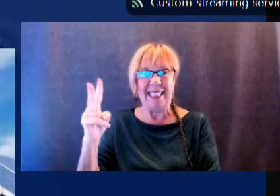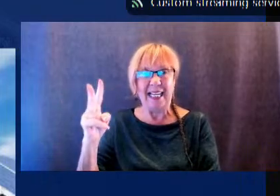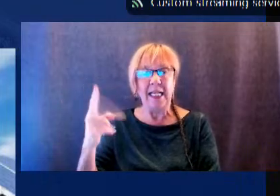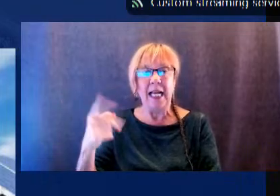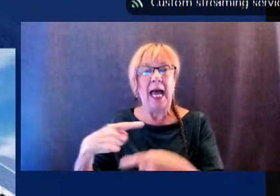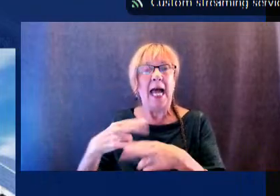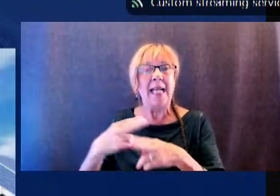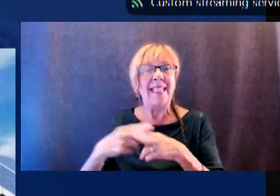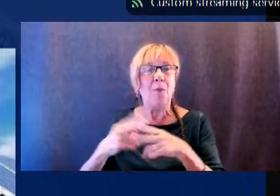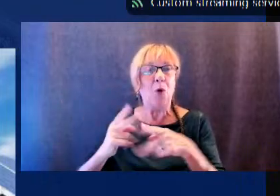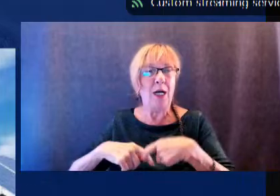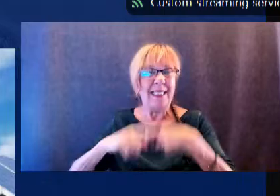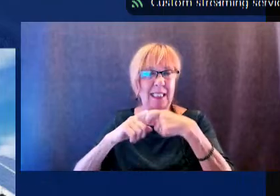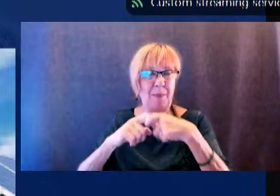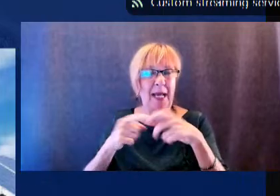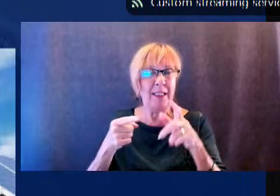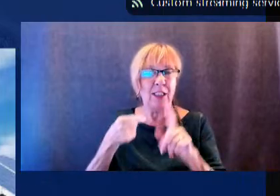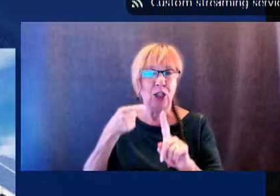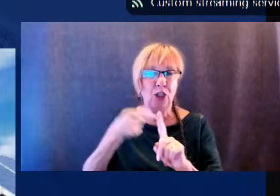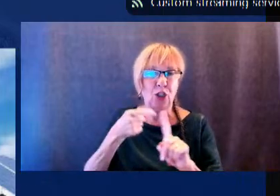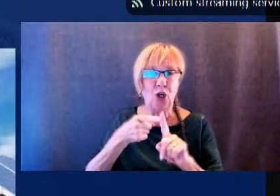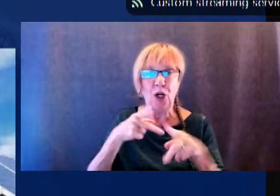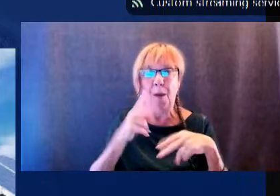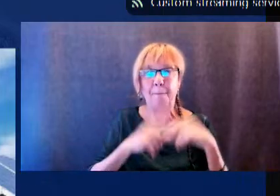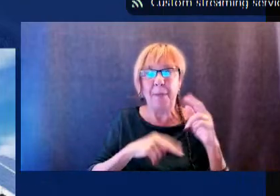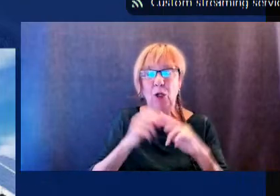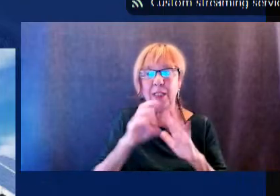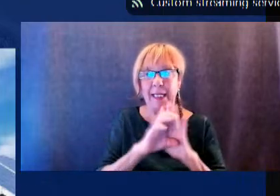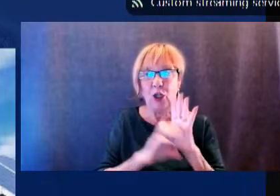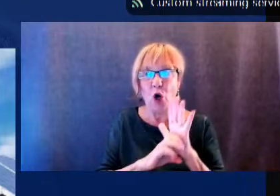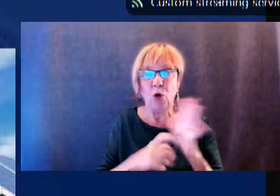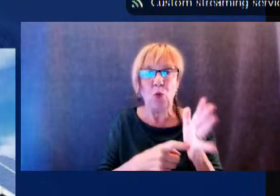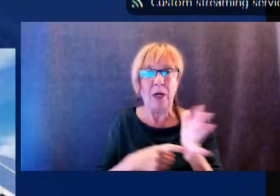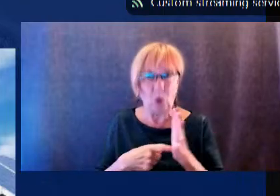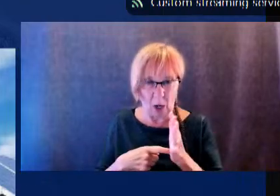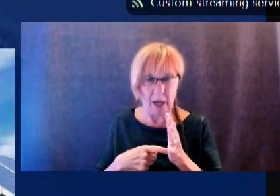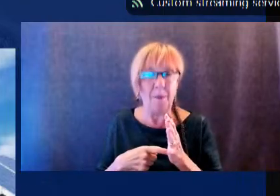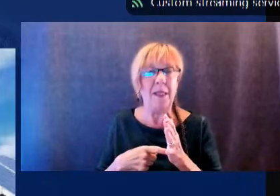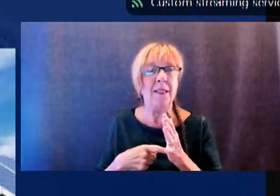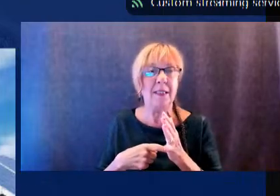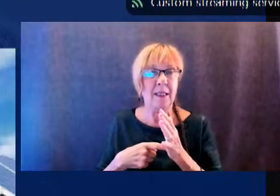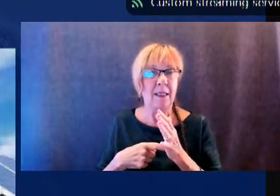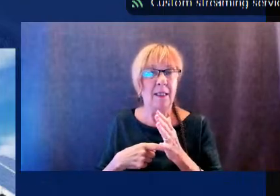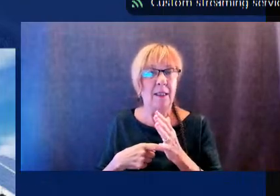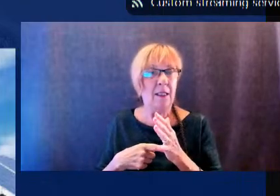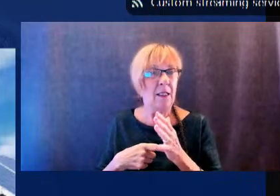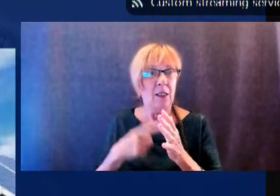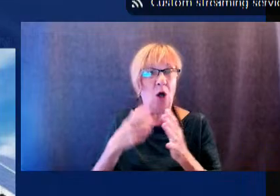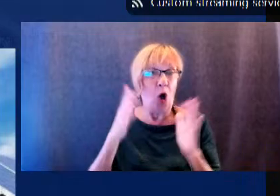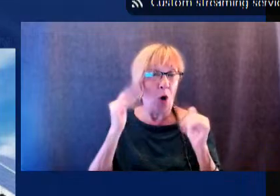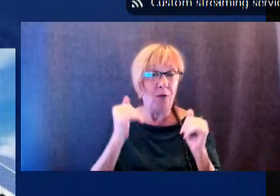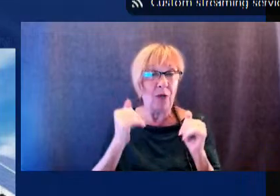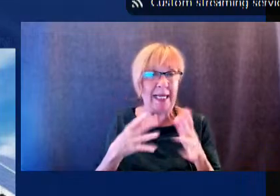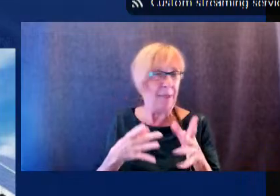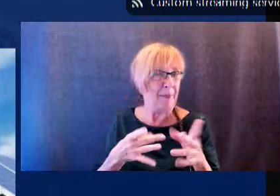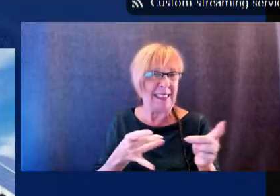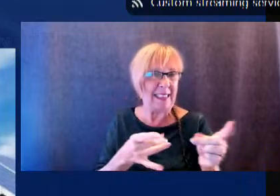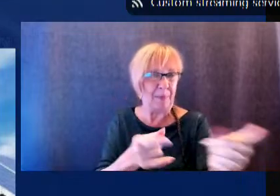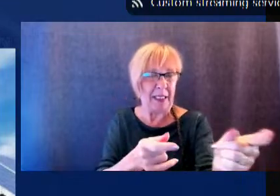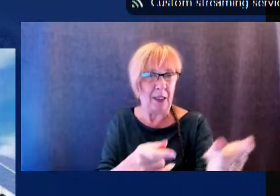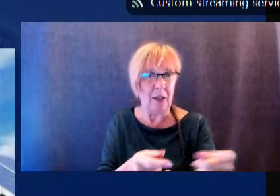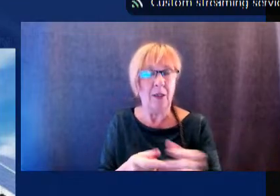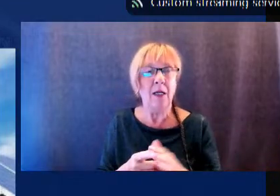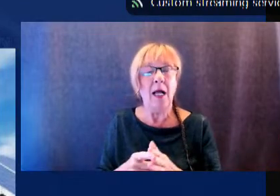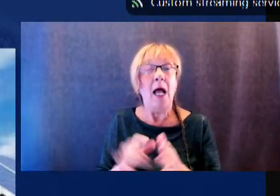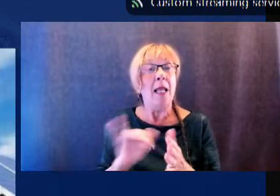code requirements and permitting laws to streamline and speed up the rebuilding process. This includes exemptions from